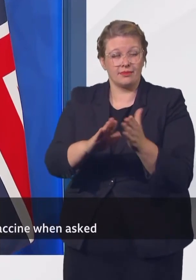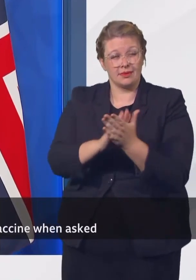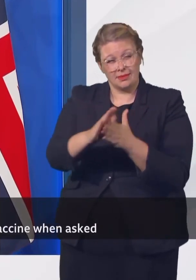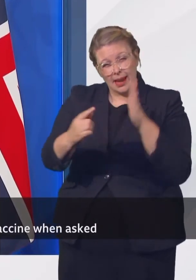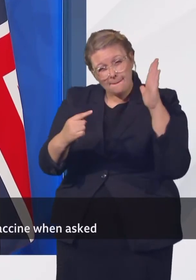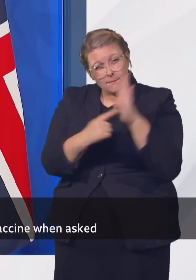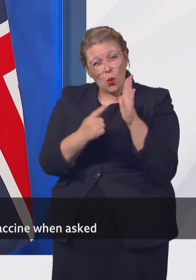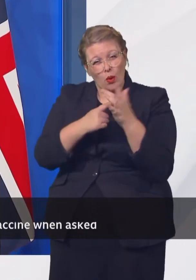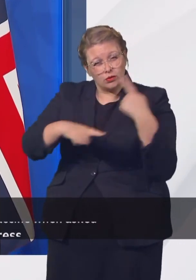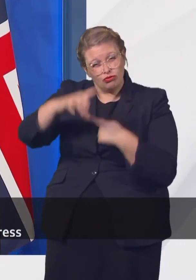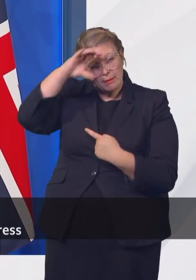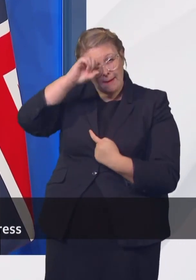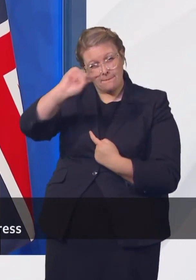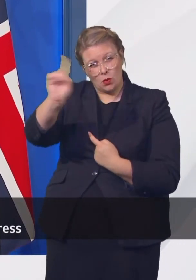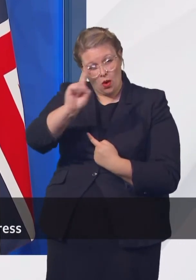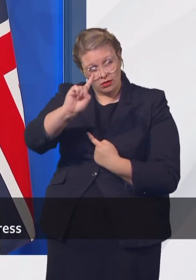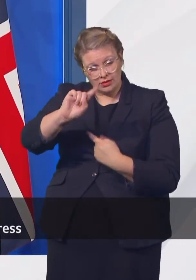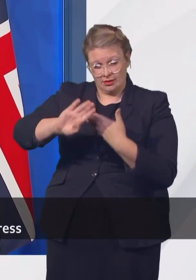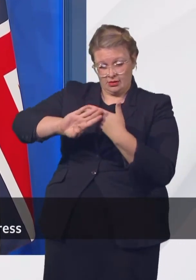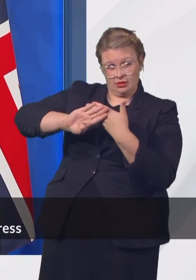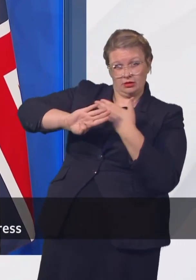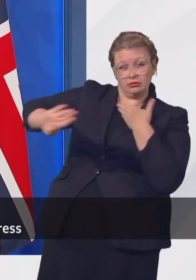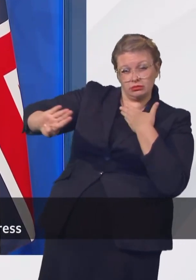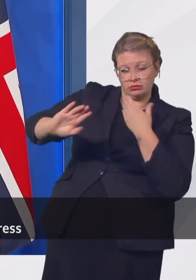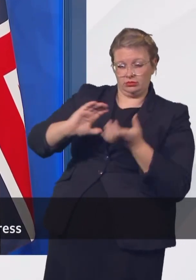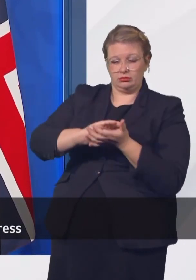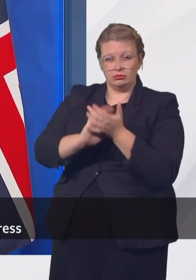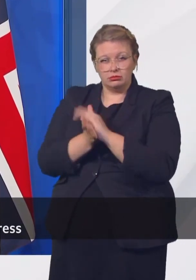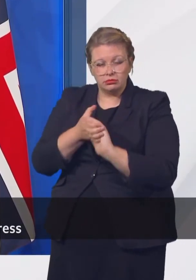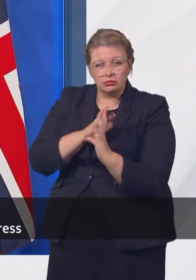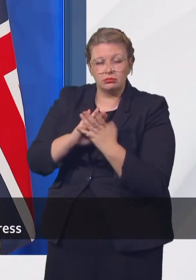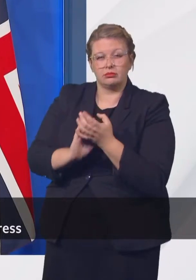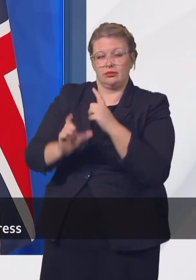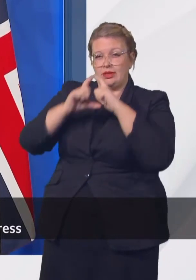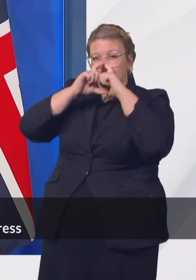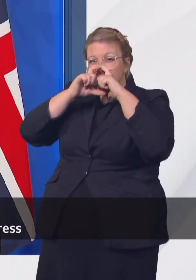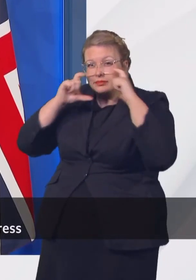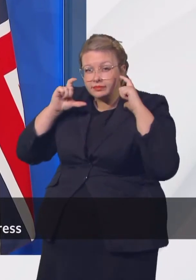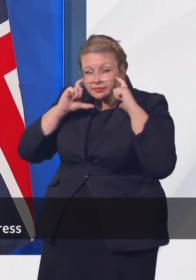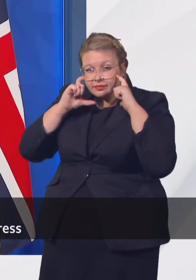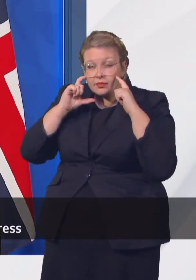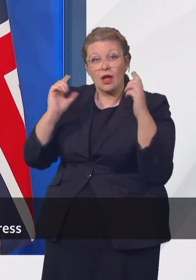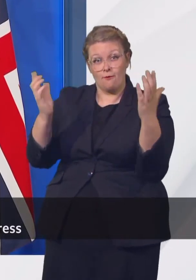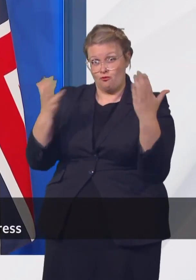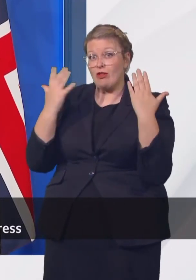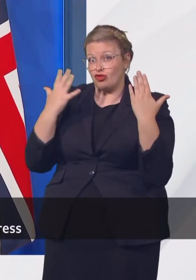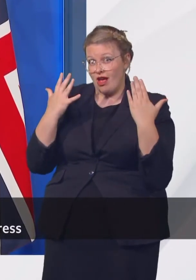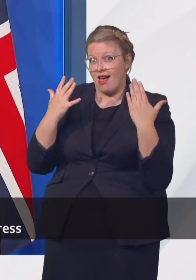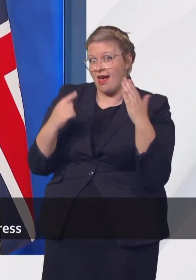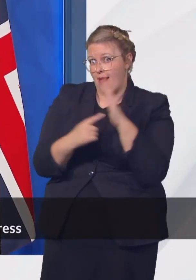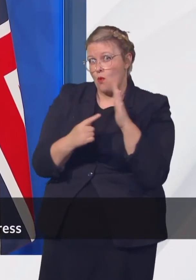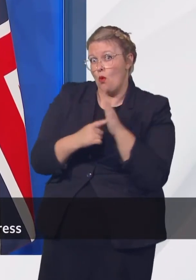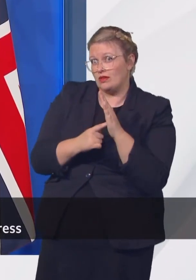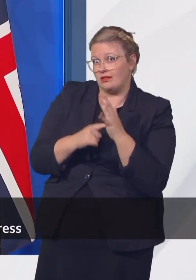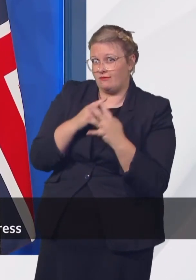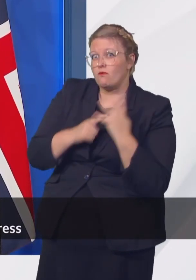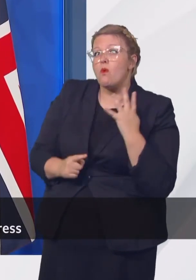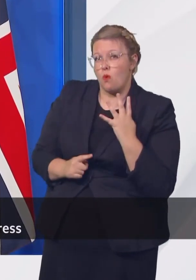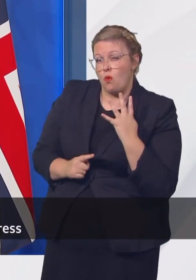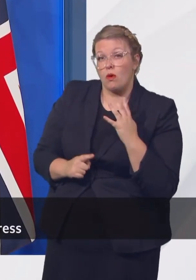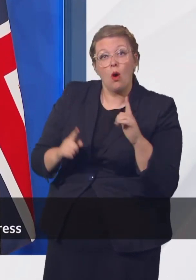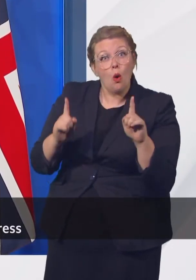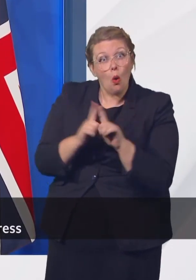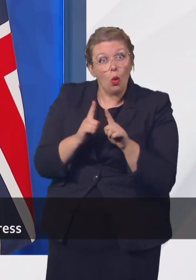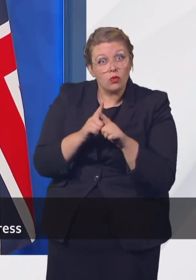face, space, and fresh air. And crucially, if, like me, you get the